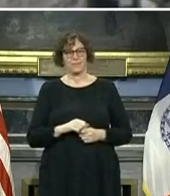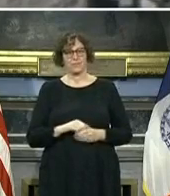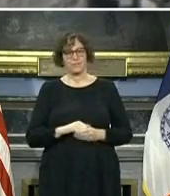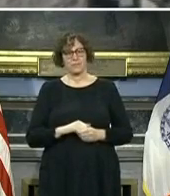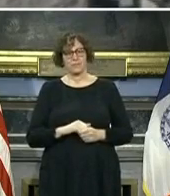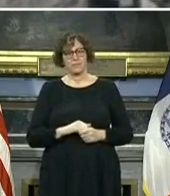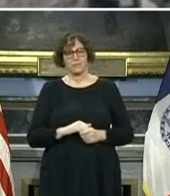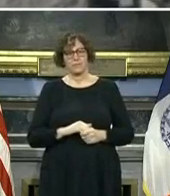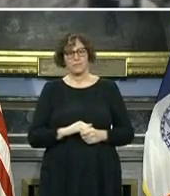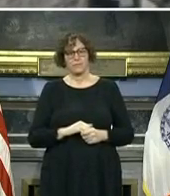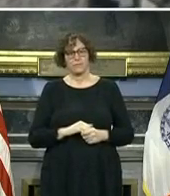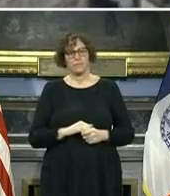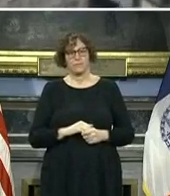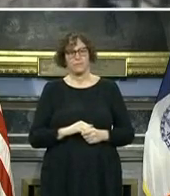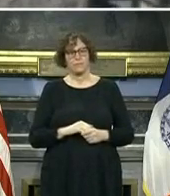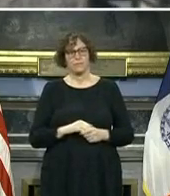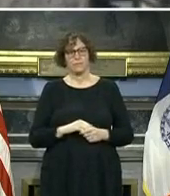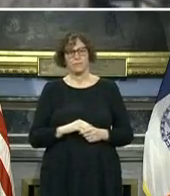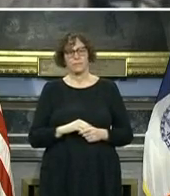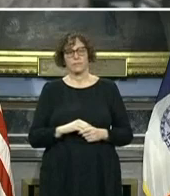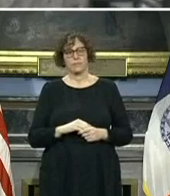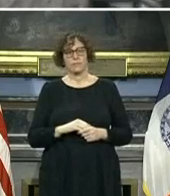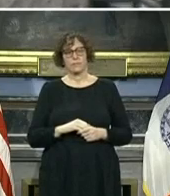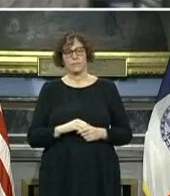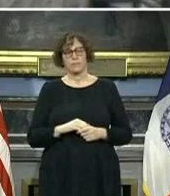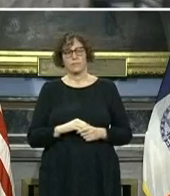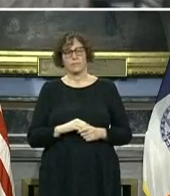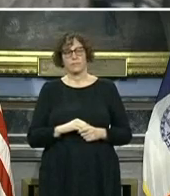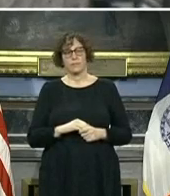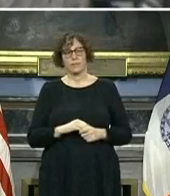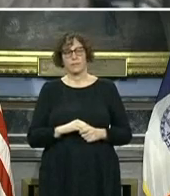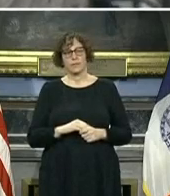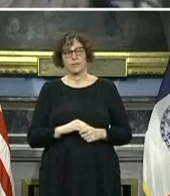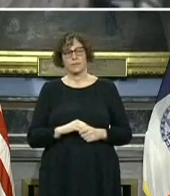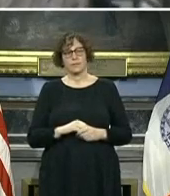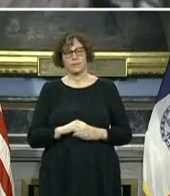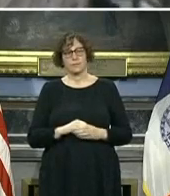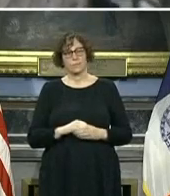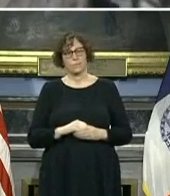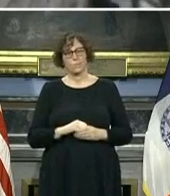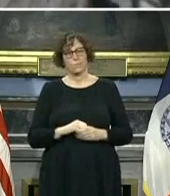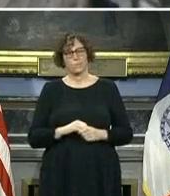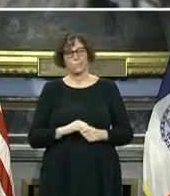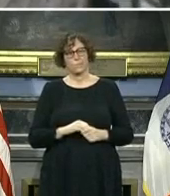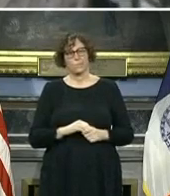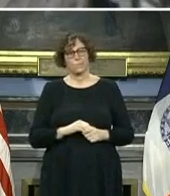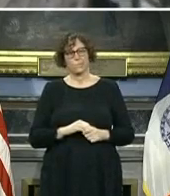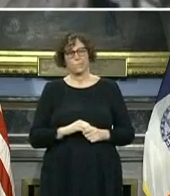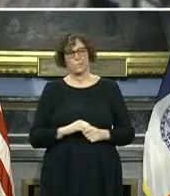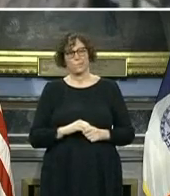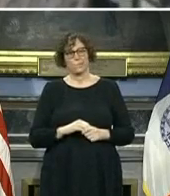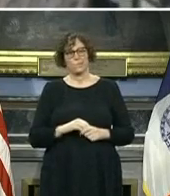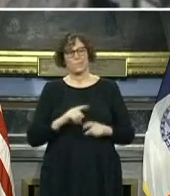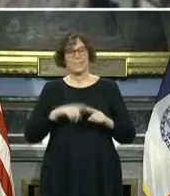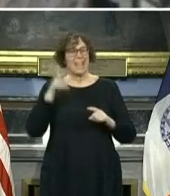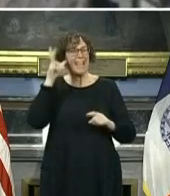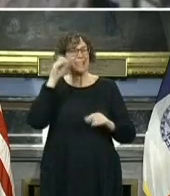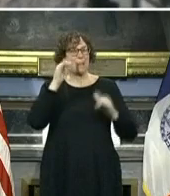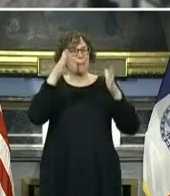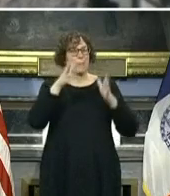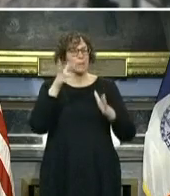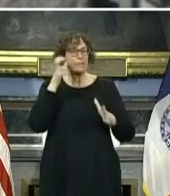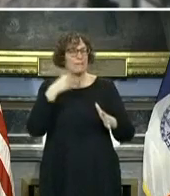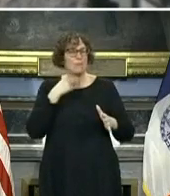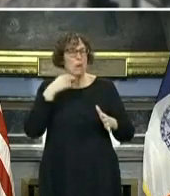Hasidic funerals in Brooklyn and the difficulty that the police were having in intervening and keeping people apart. Is there any